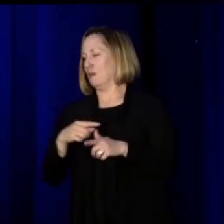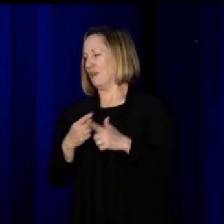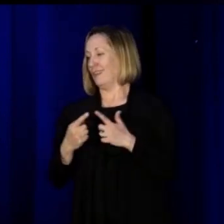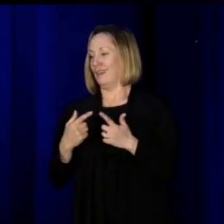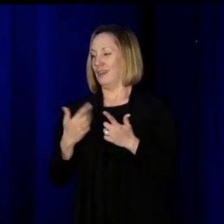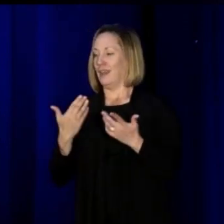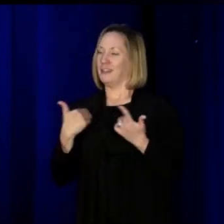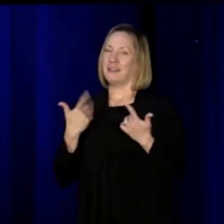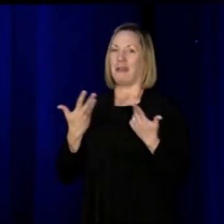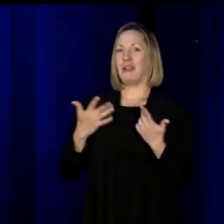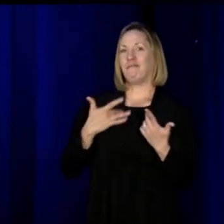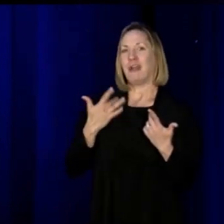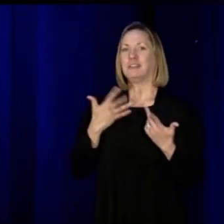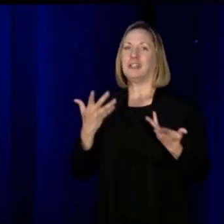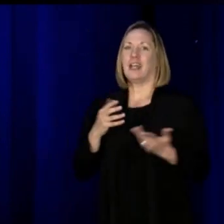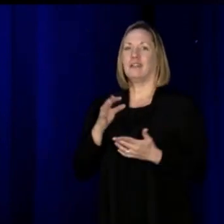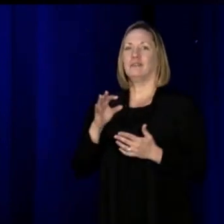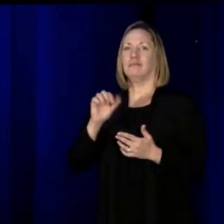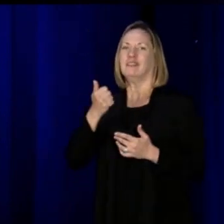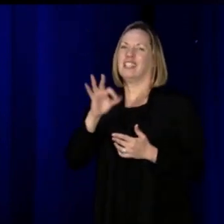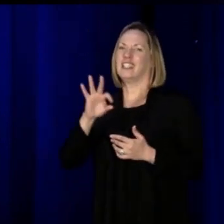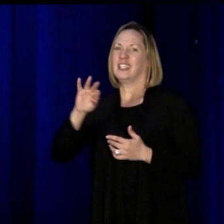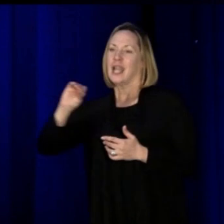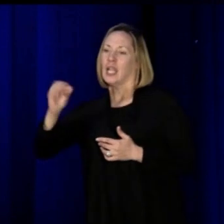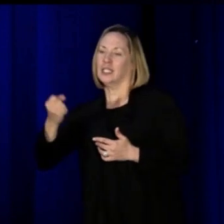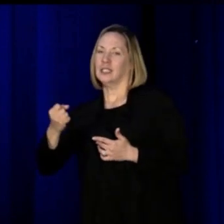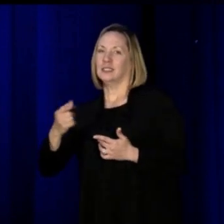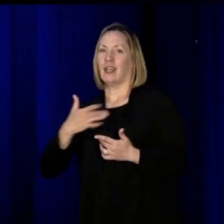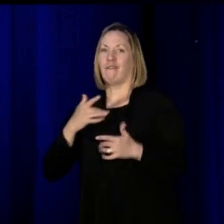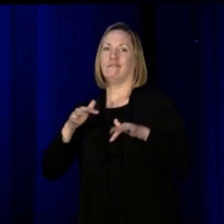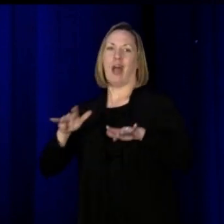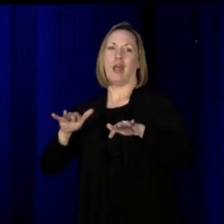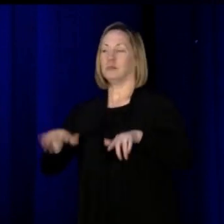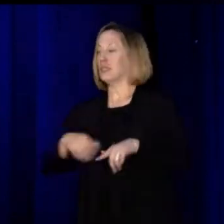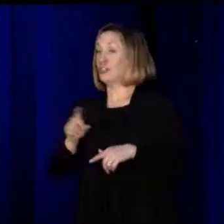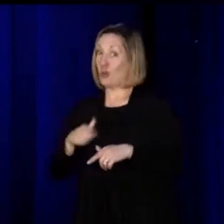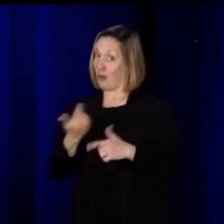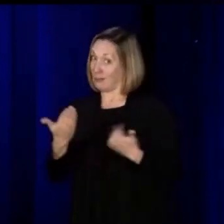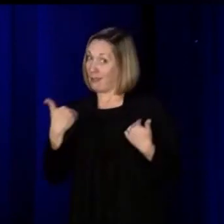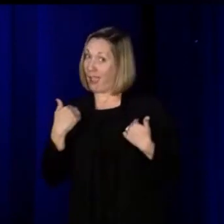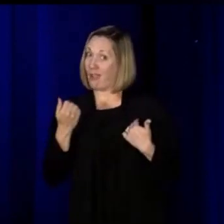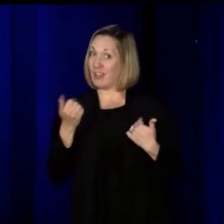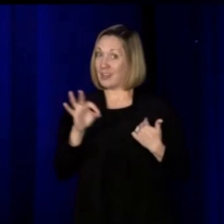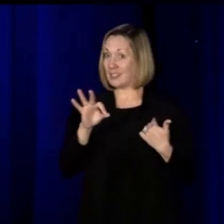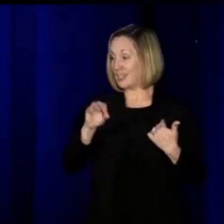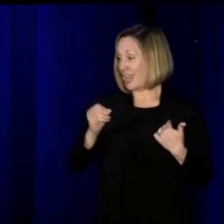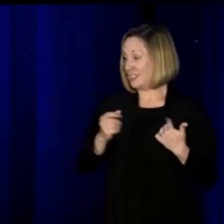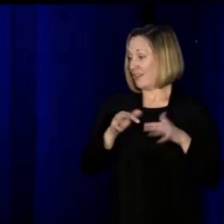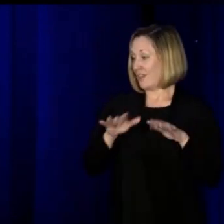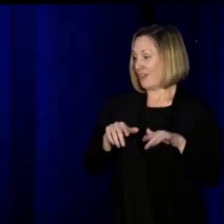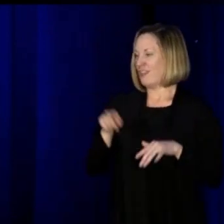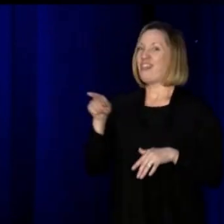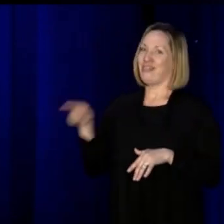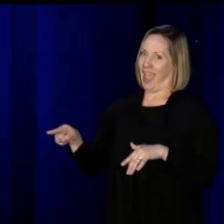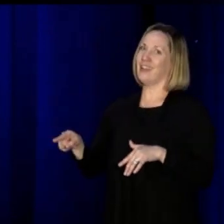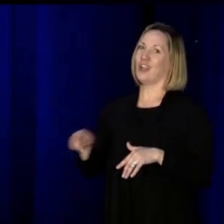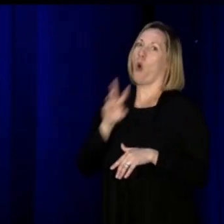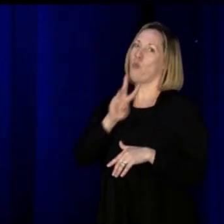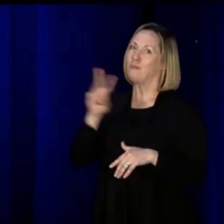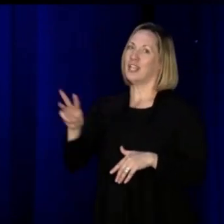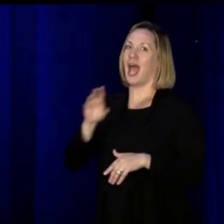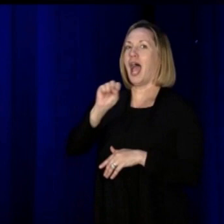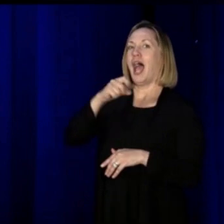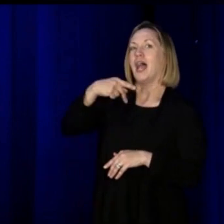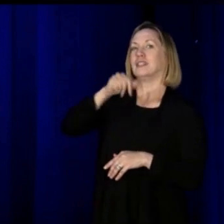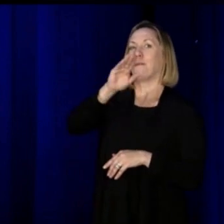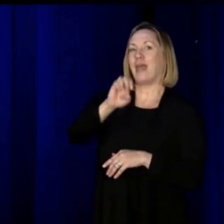90s vibes. But you know what else has a 90s vibe? This website, spacejam.com. If you go and visit